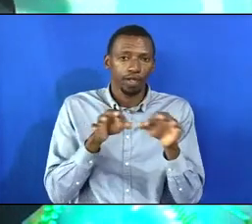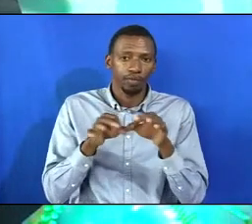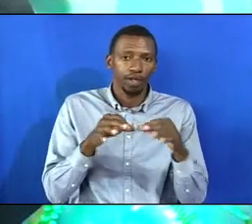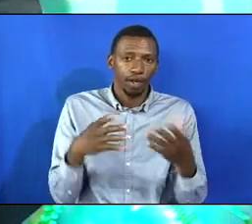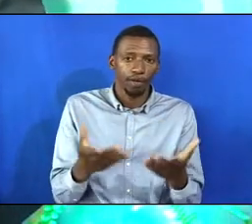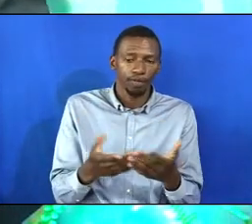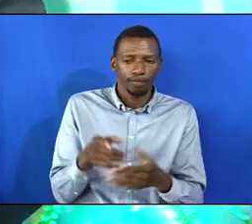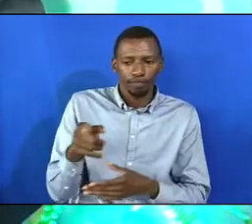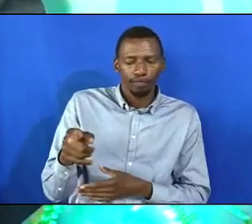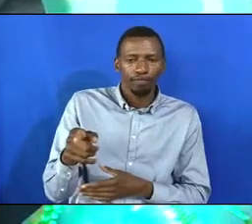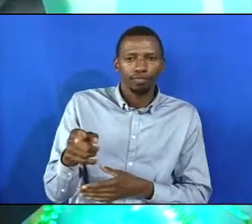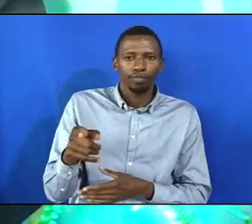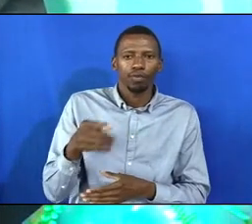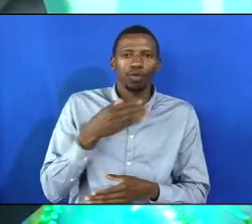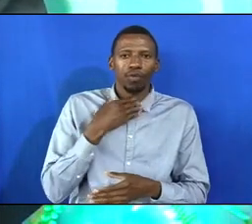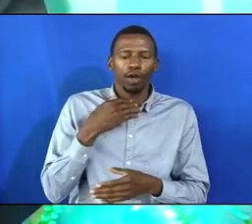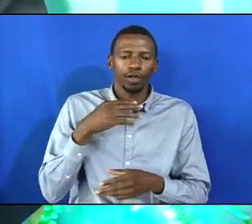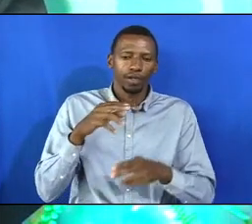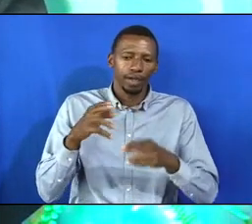He was a candidate